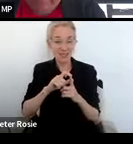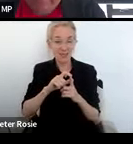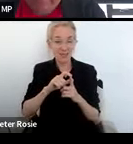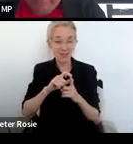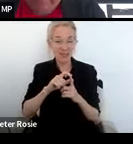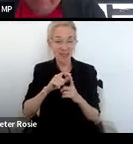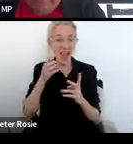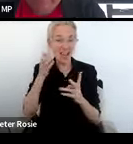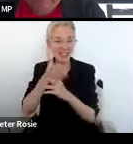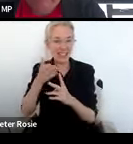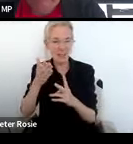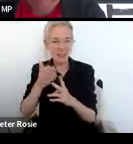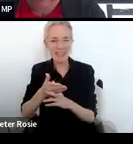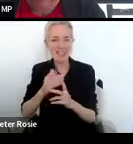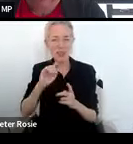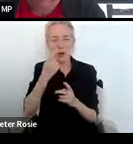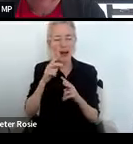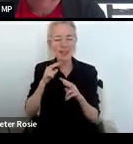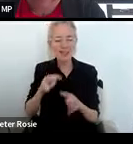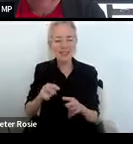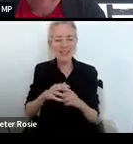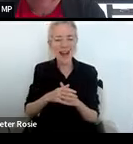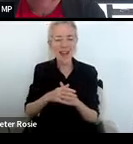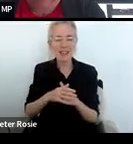causes disengagement and